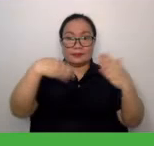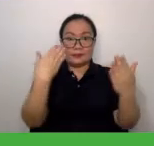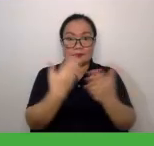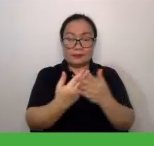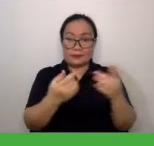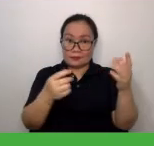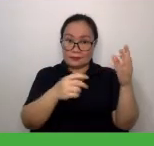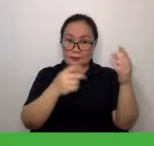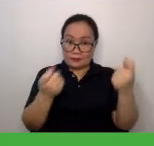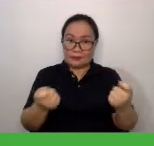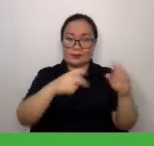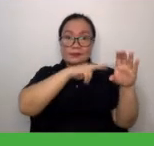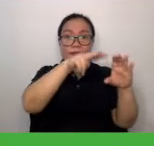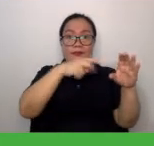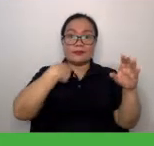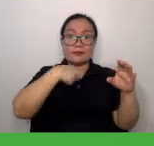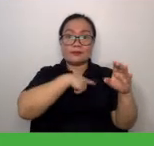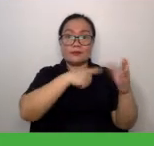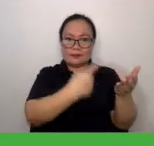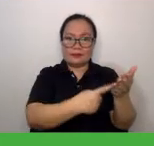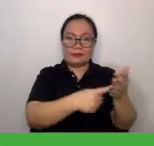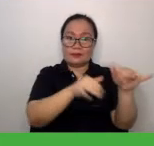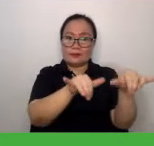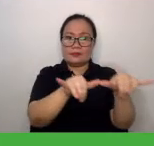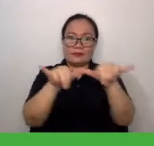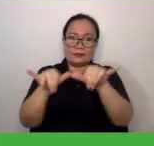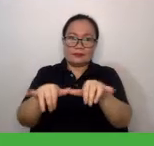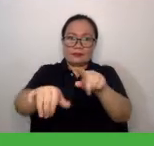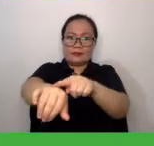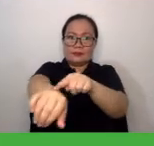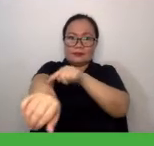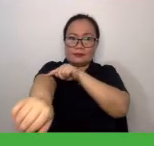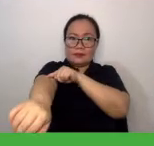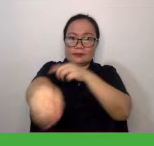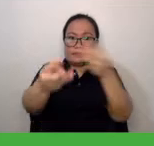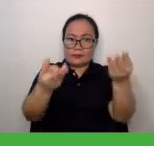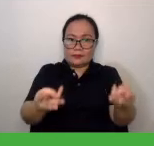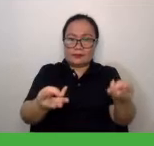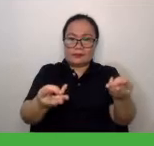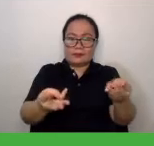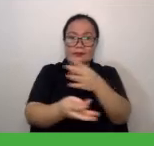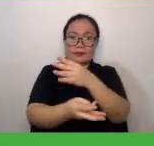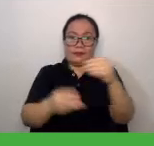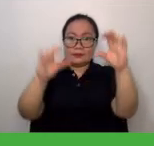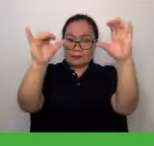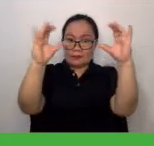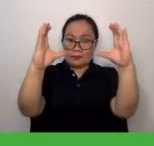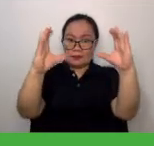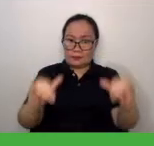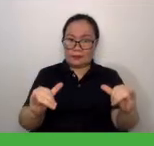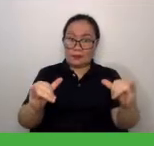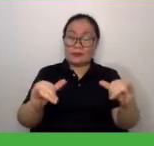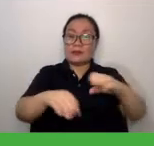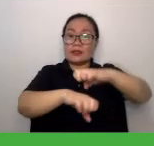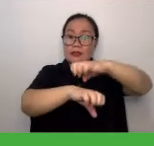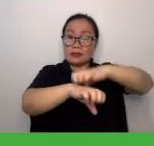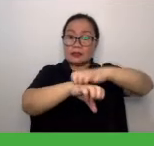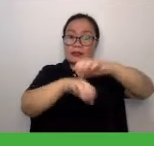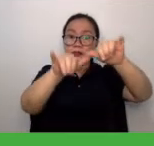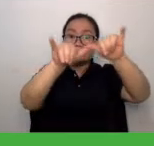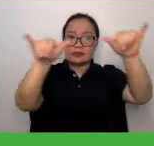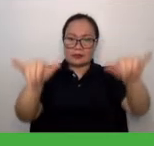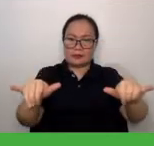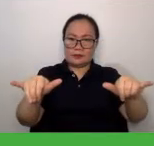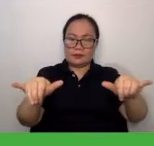Hi mga kawawmat! In this video, we will discuss the measures of length, weight, and capacity in the English system. So,